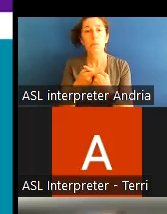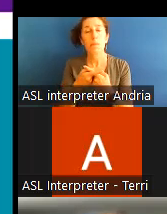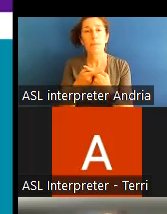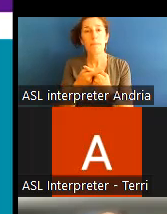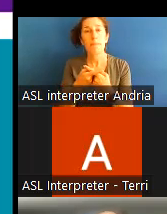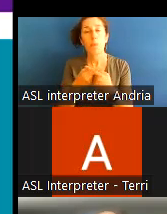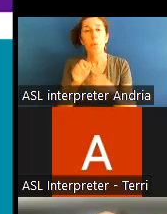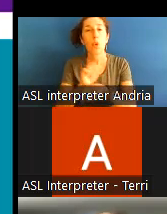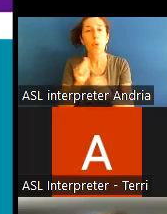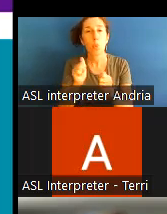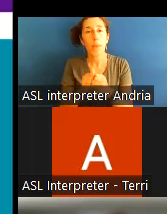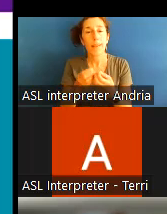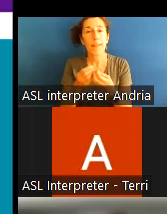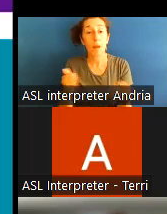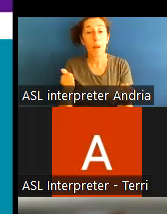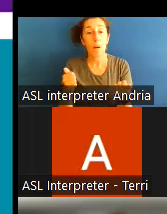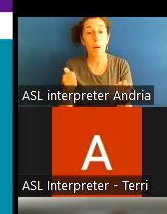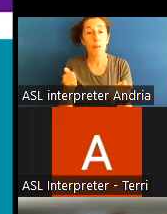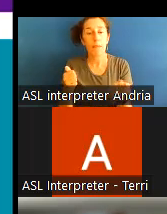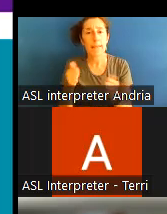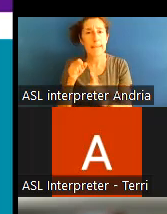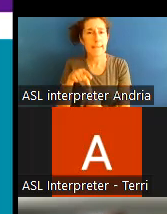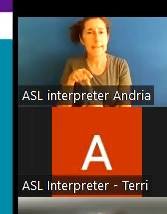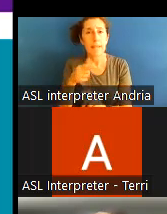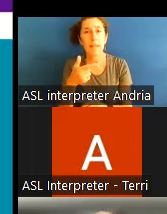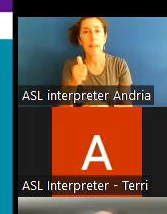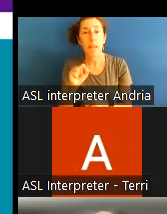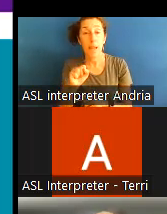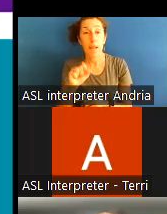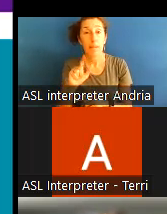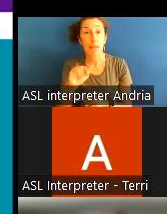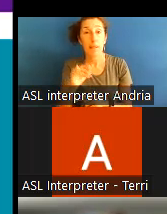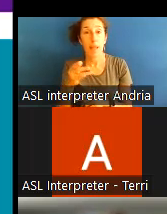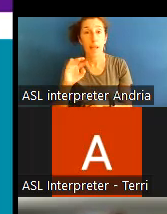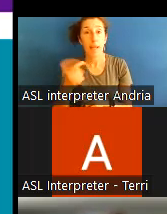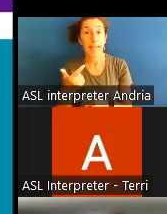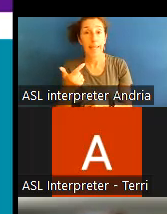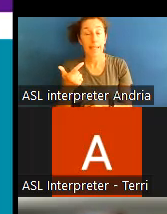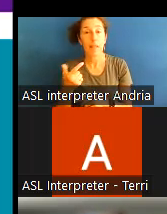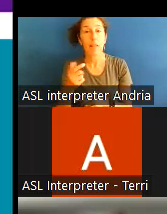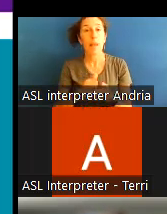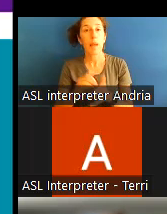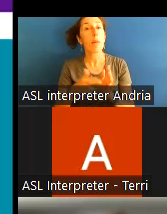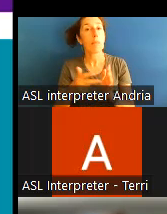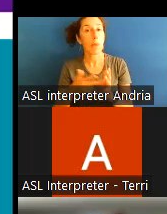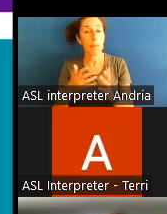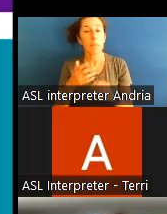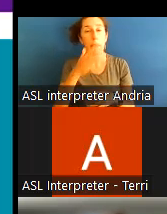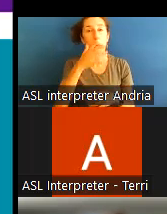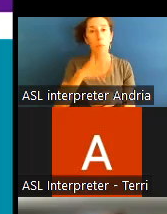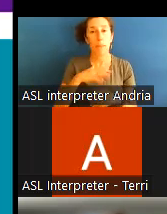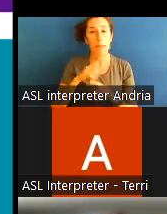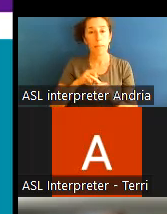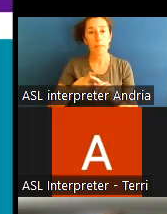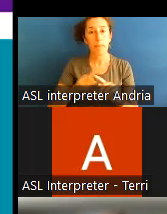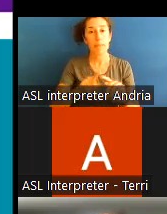providers. So this is literally a study exactly on what we're talking about. What do women who have experienced this need